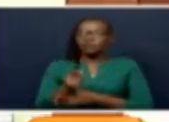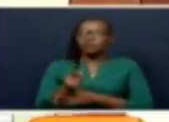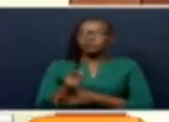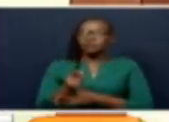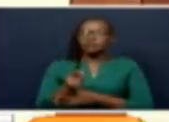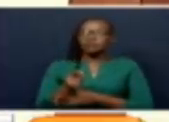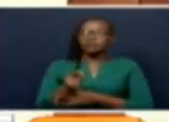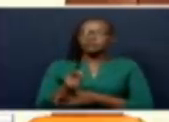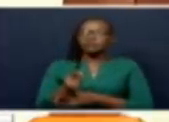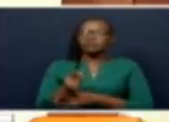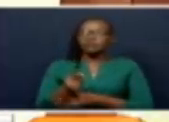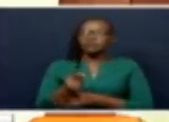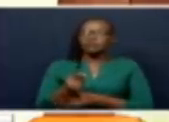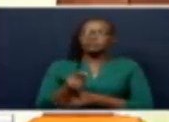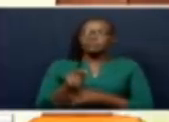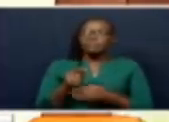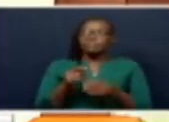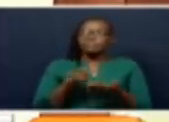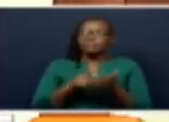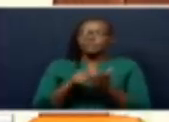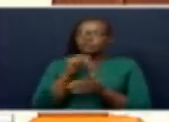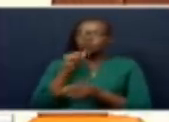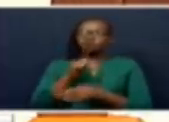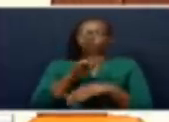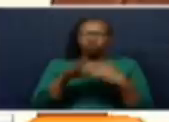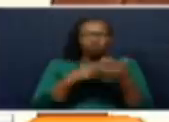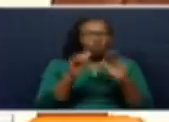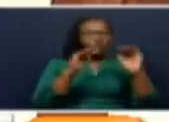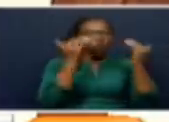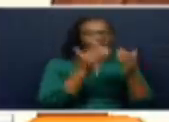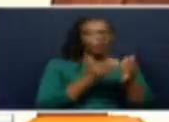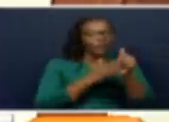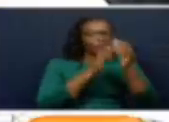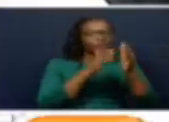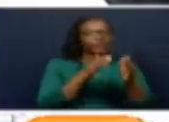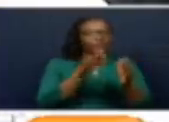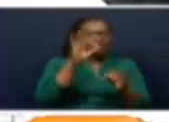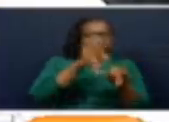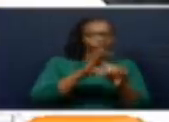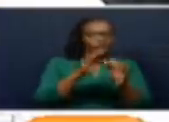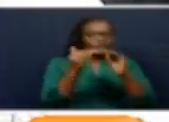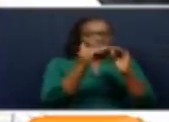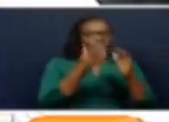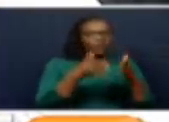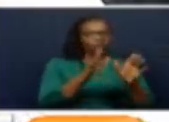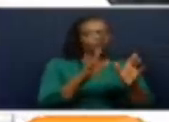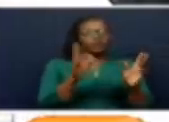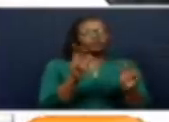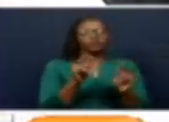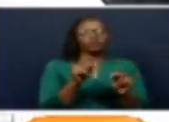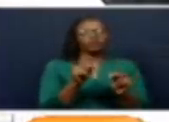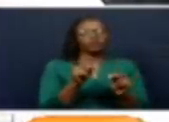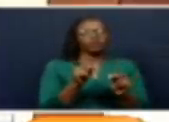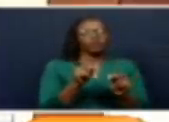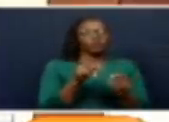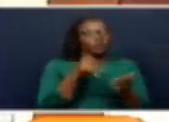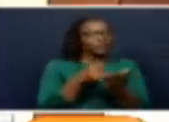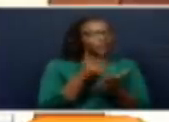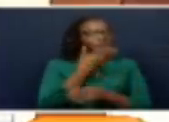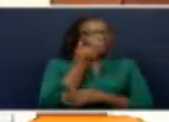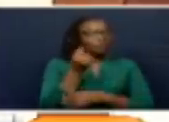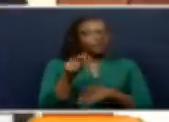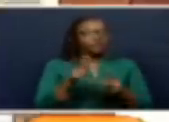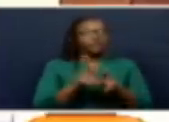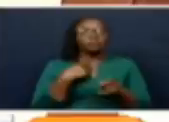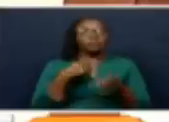it is not all leaders of the world that are elected democratically. It's not only, you know, it's better, and I've said this time and